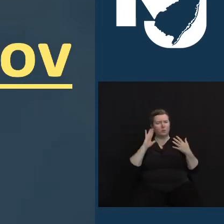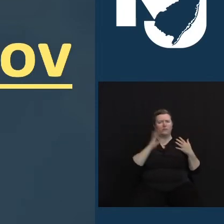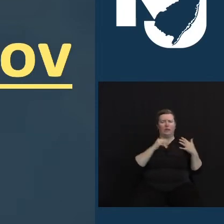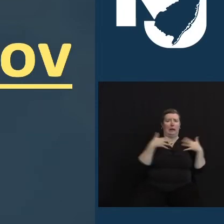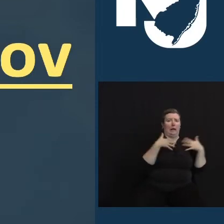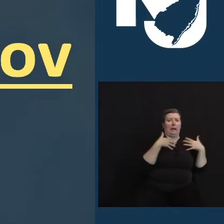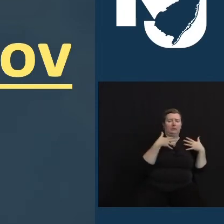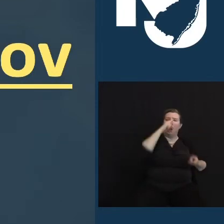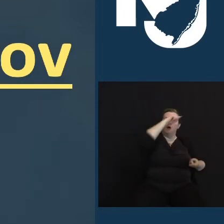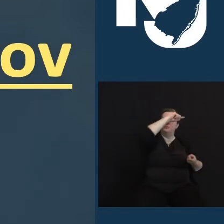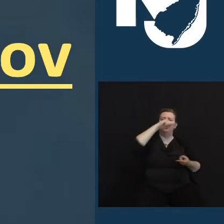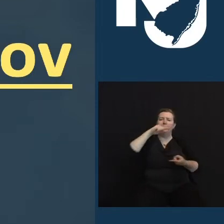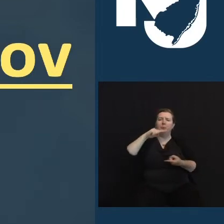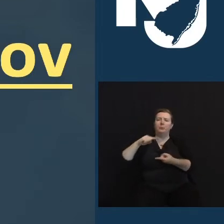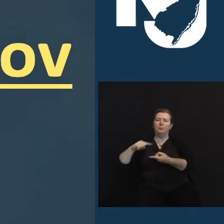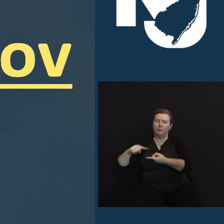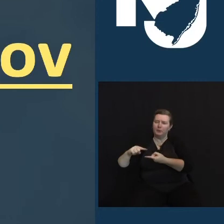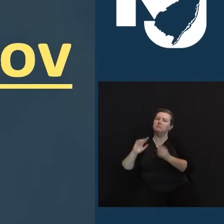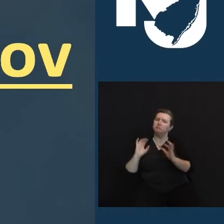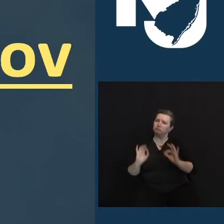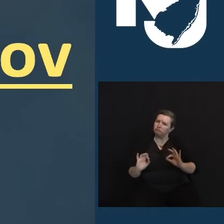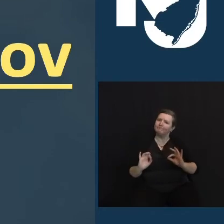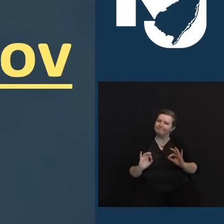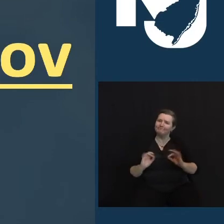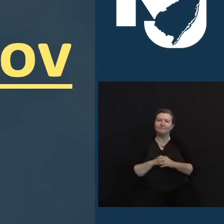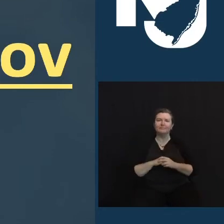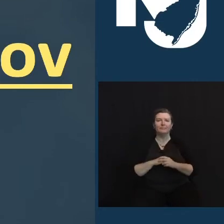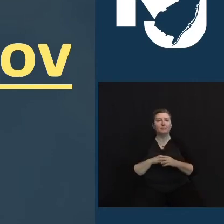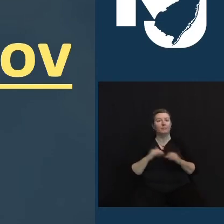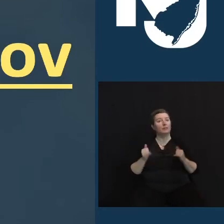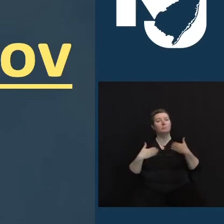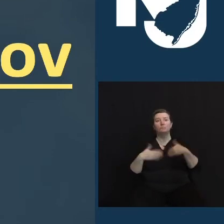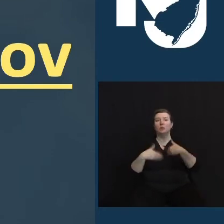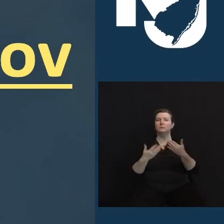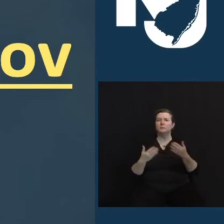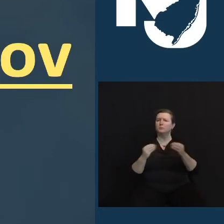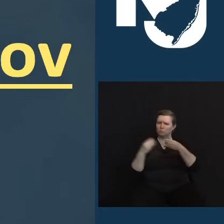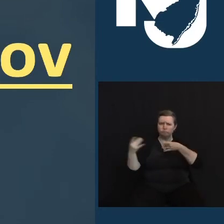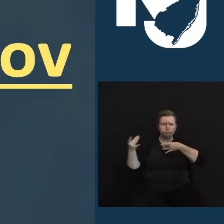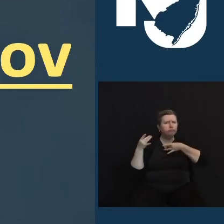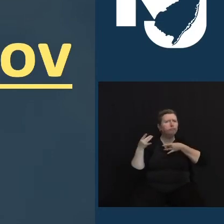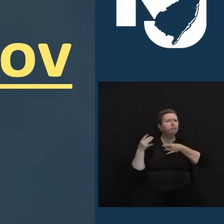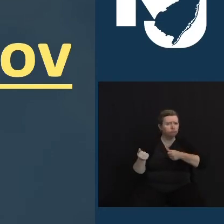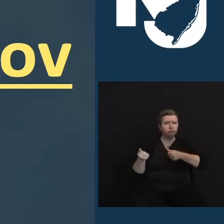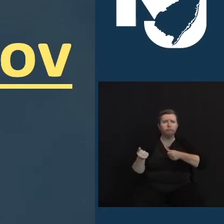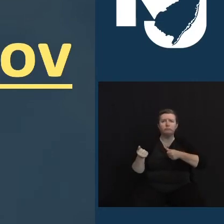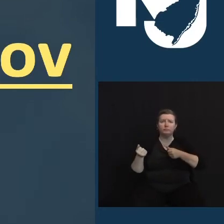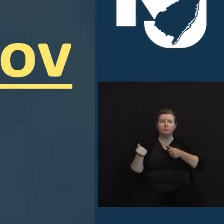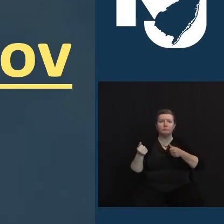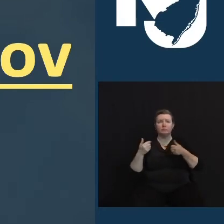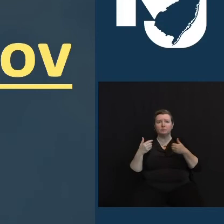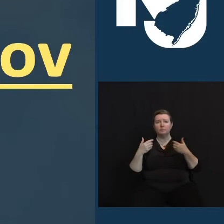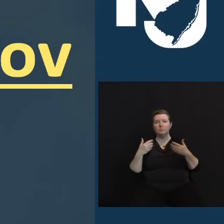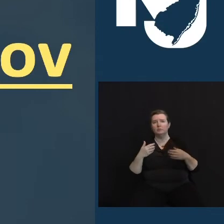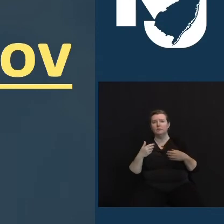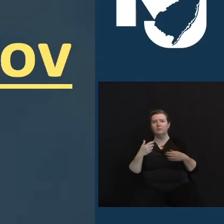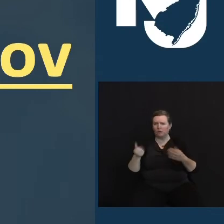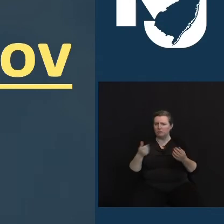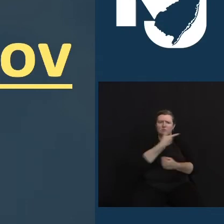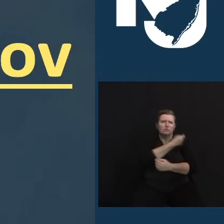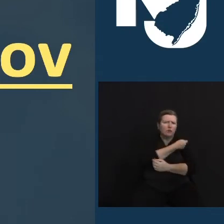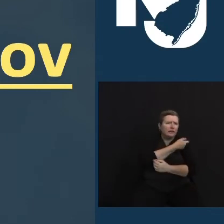the steps, by the way, that we've already taken to streamline the process, we'll be able to properly track your vaccination and to ensure you receive the